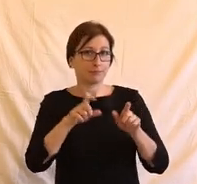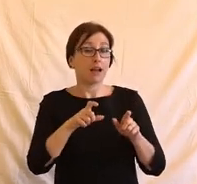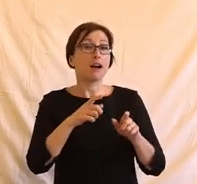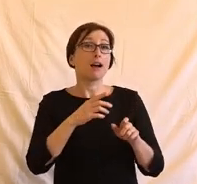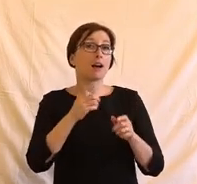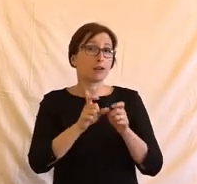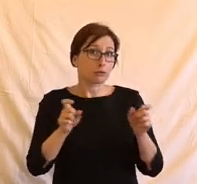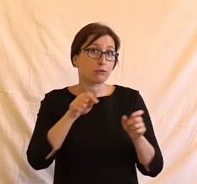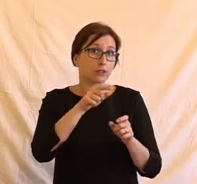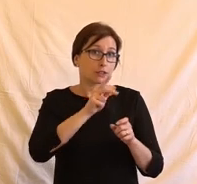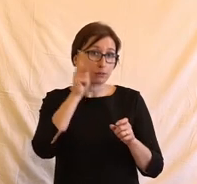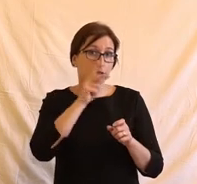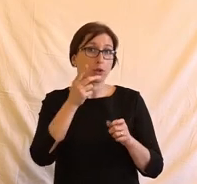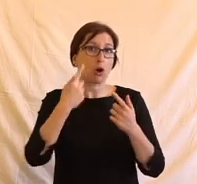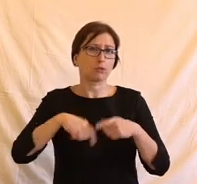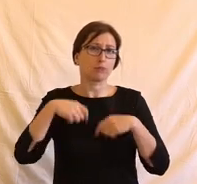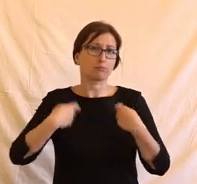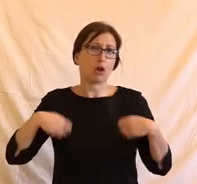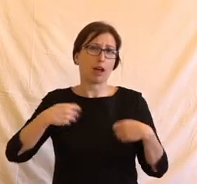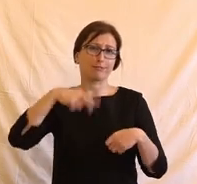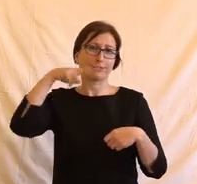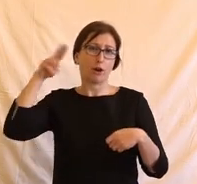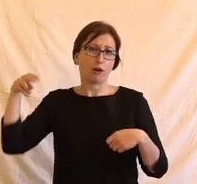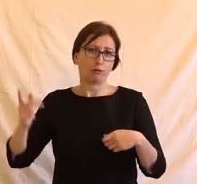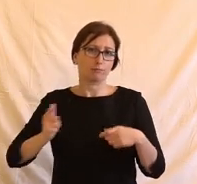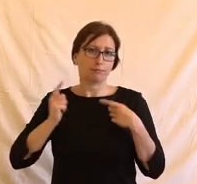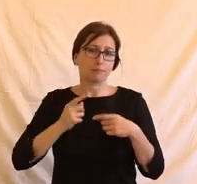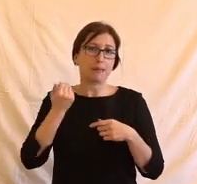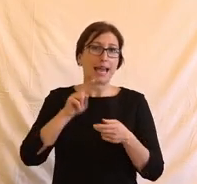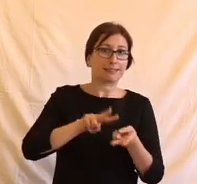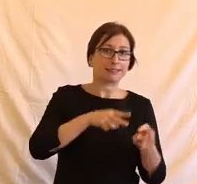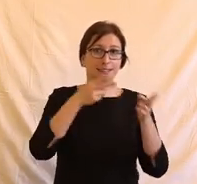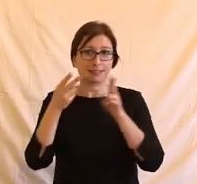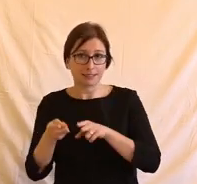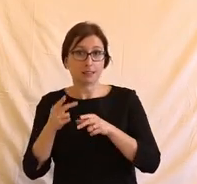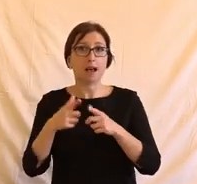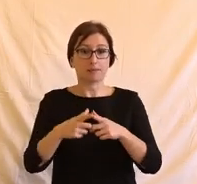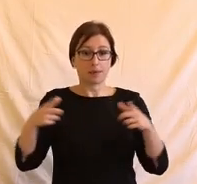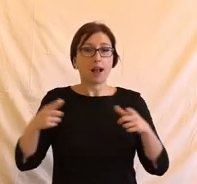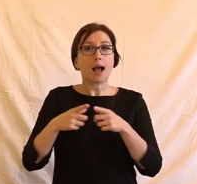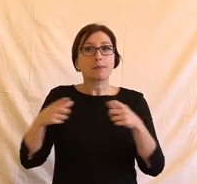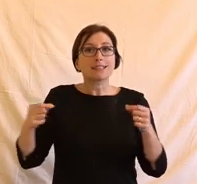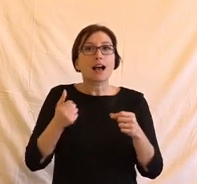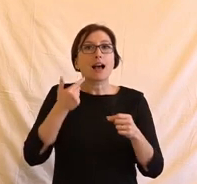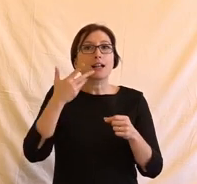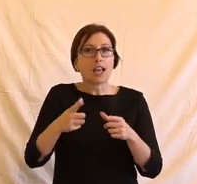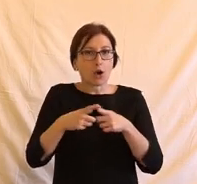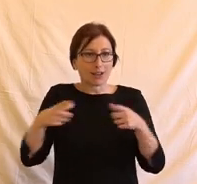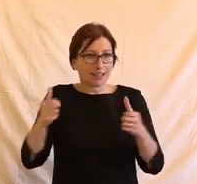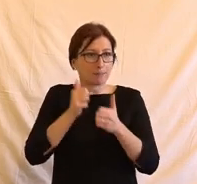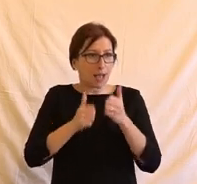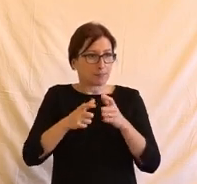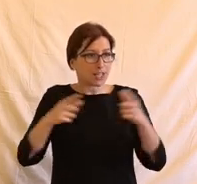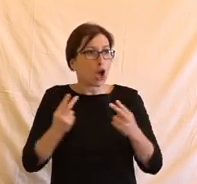a protože jsem dorazil z bohatého Norska, vyměnil jsem si peníze a měl jsem v kapse několik bankovek